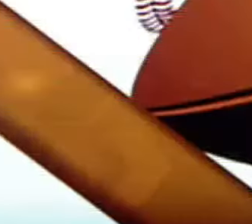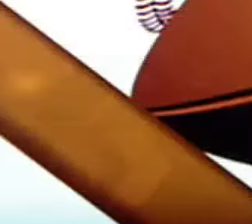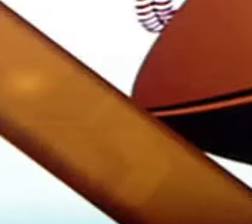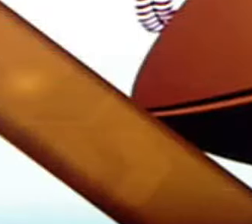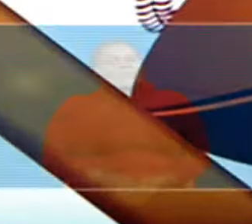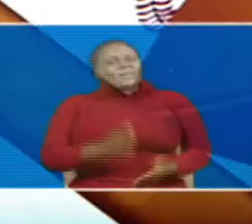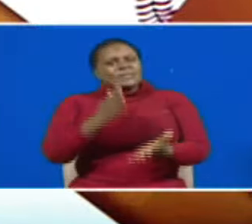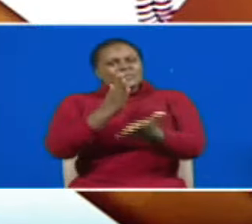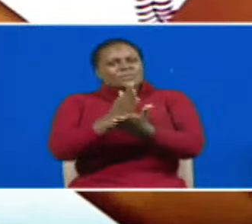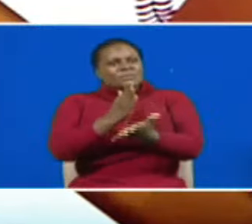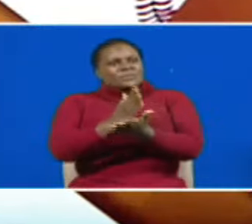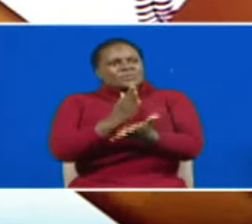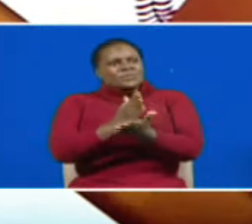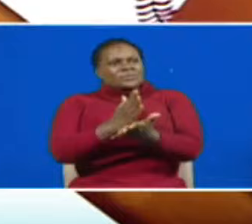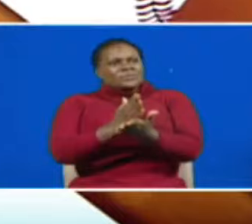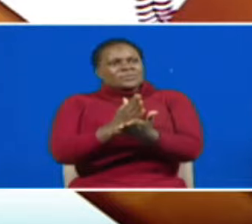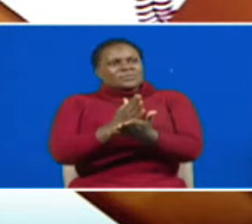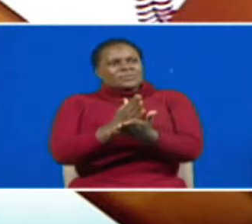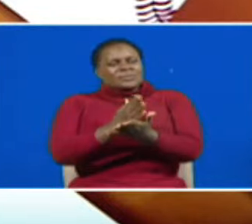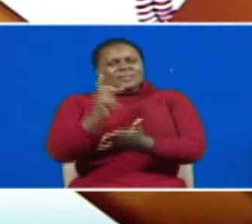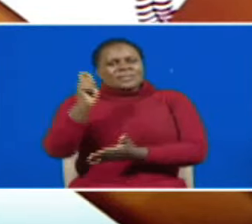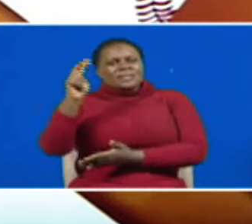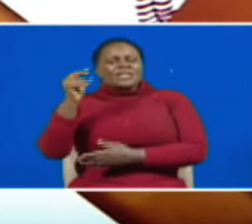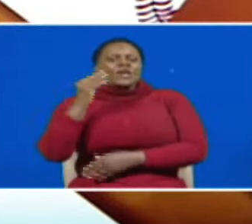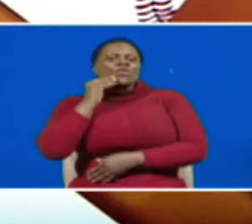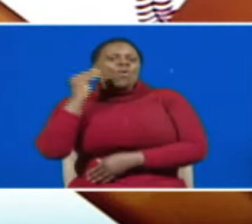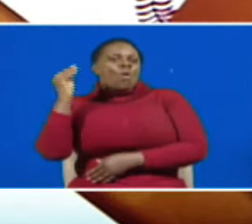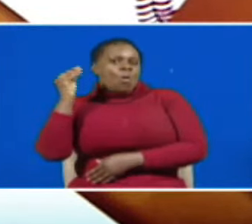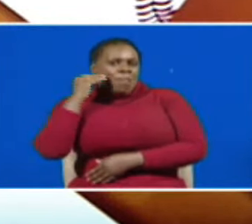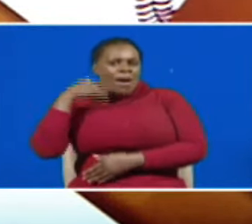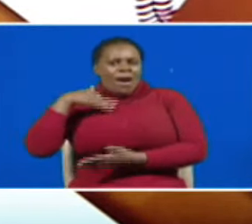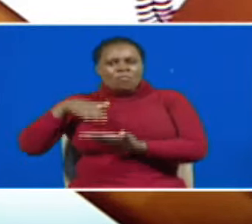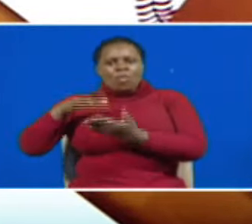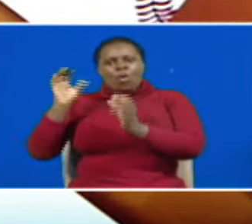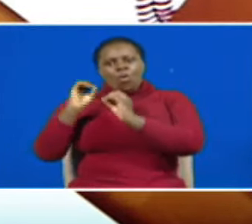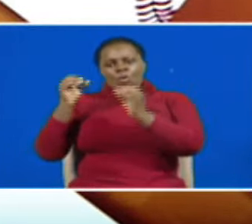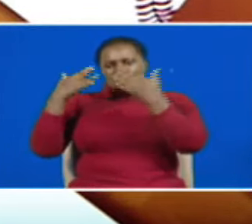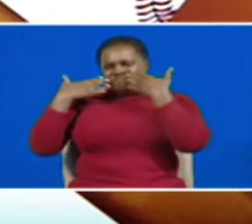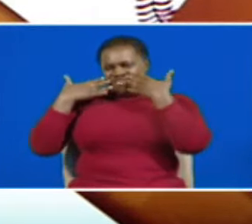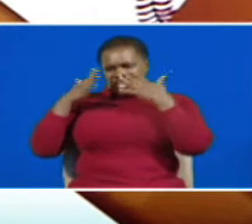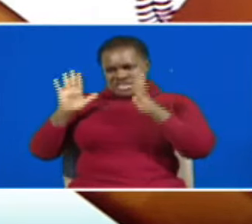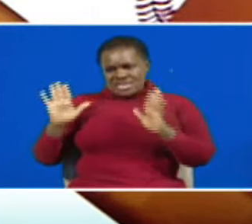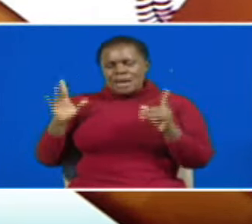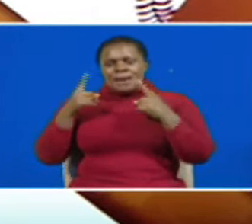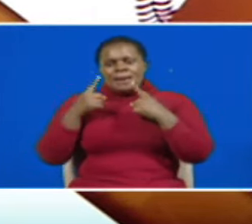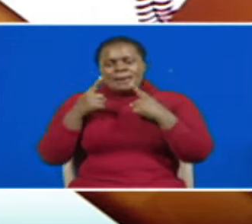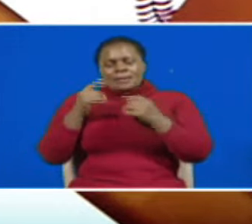Na bila shaka kwa mpenzi mtazamaji wa KTN Home hatuna la ziada, tutamatishe KTN le